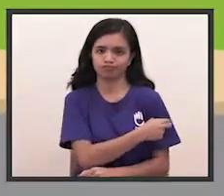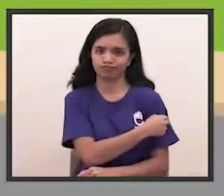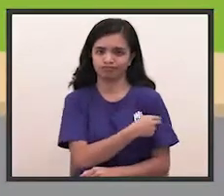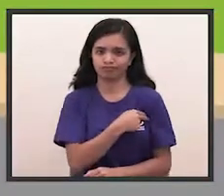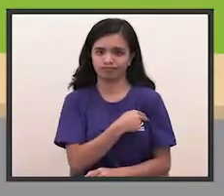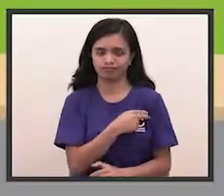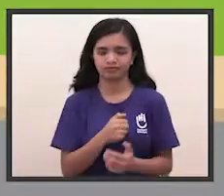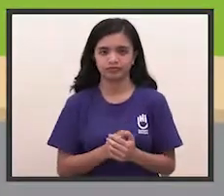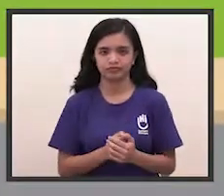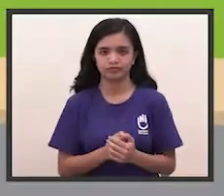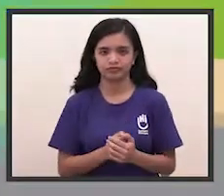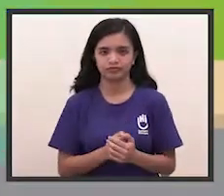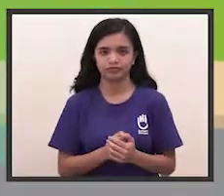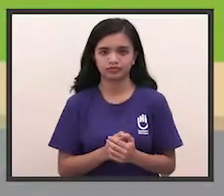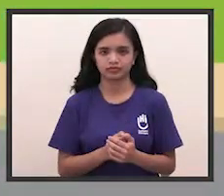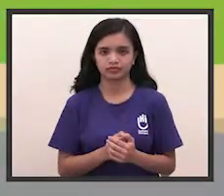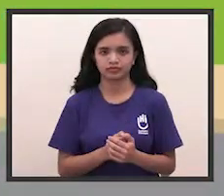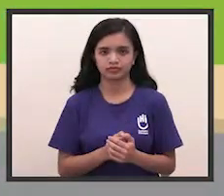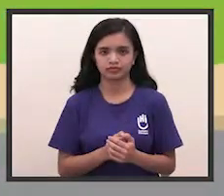hospitals,